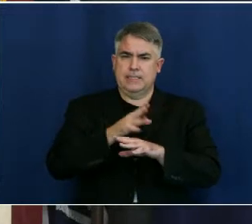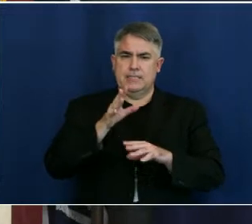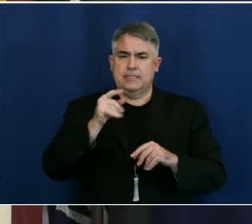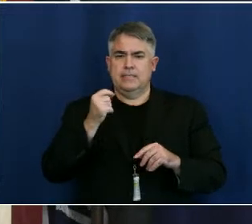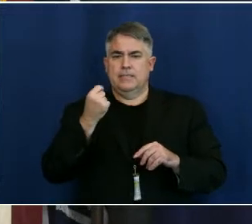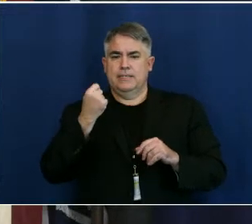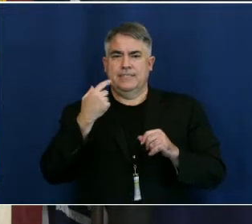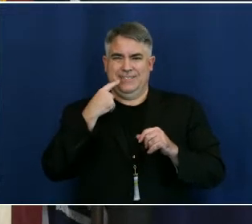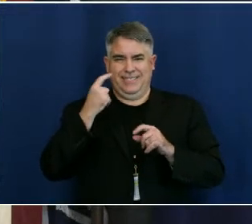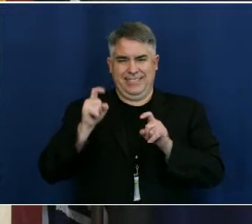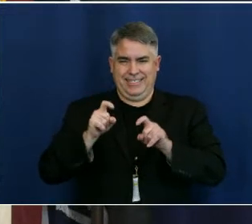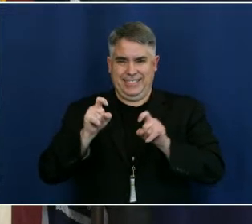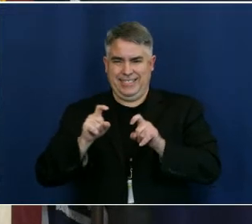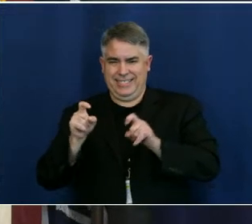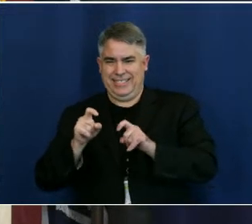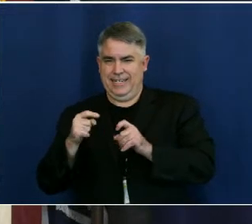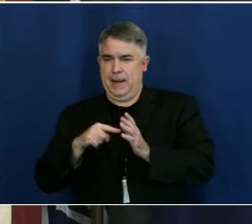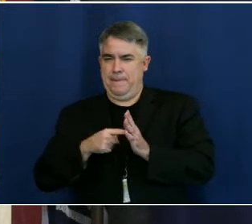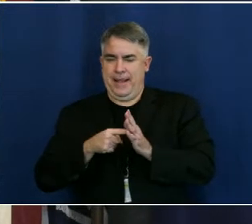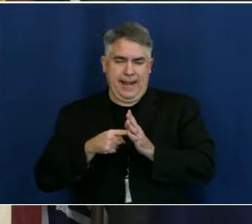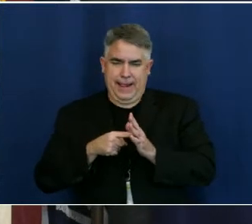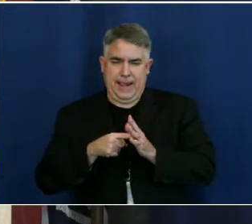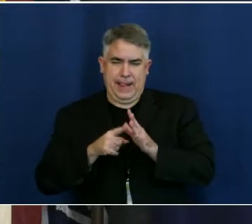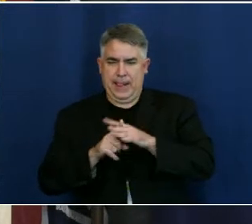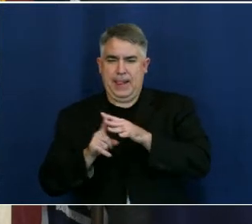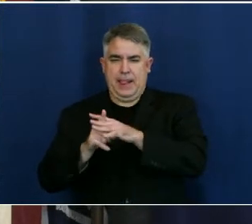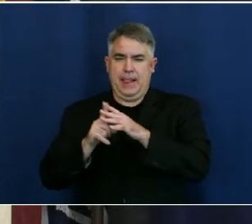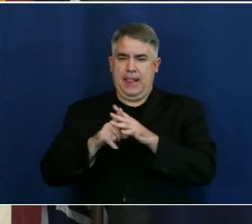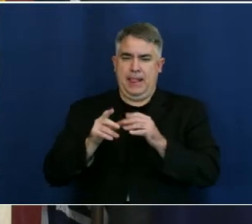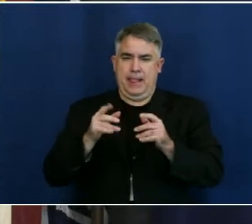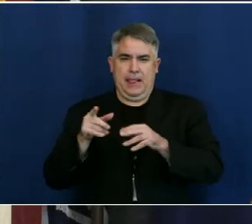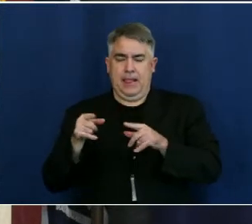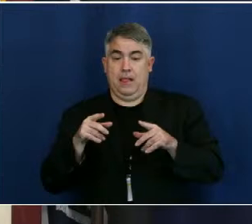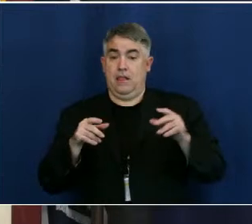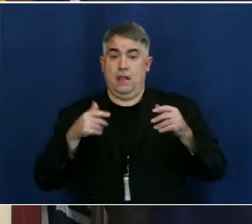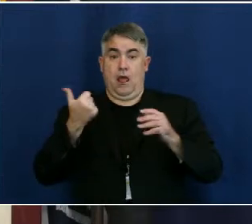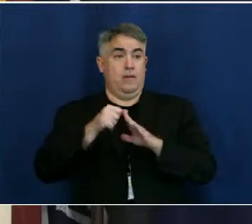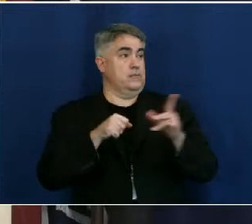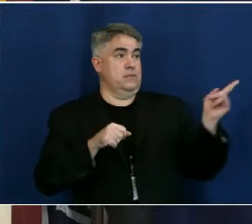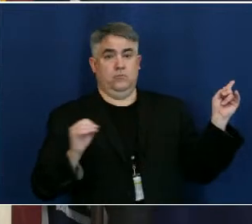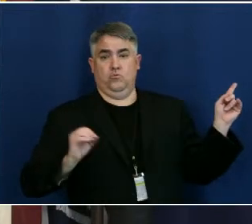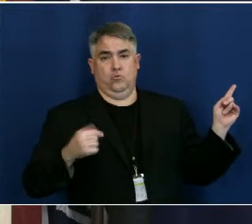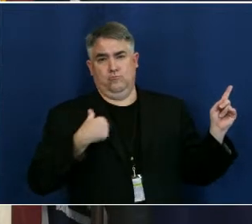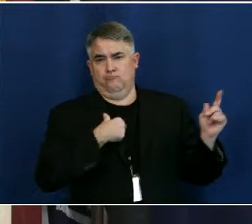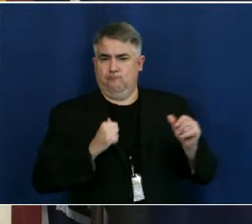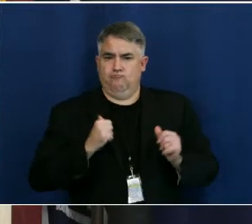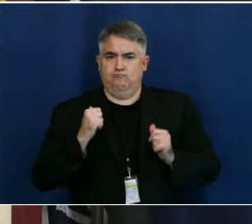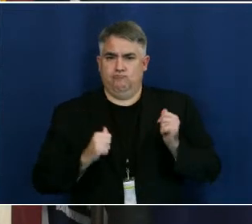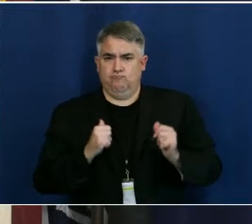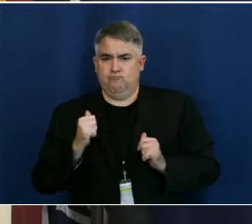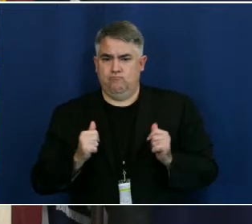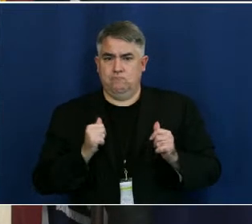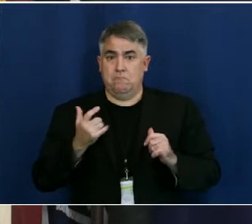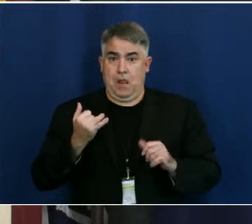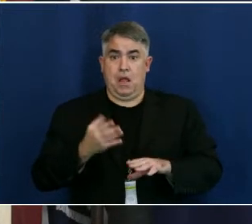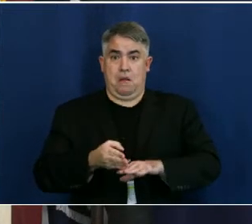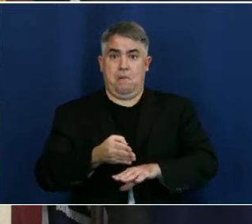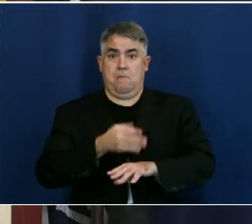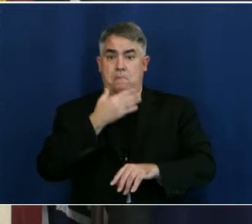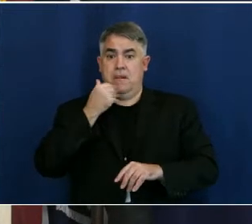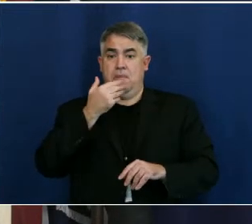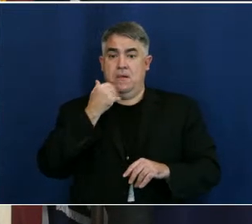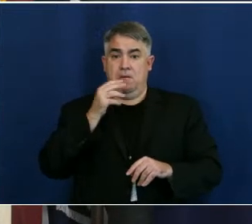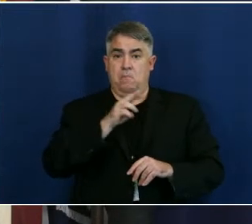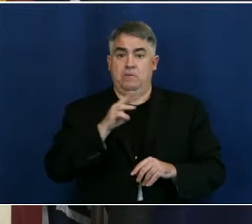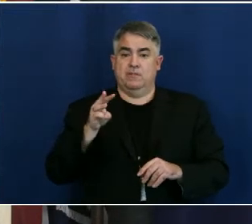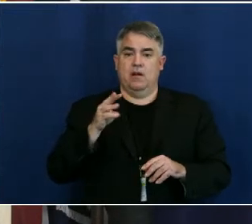doesn't have the accessibility of utilizing it. They've made a number of updates. They've made a number of improvements. We continue to work